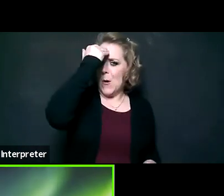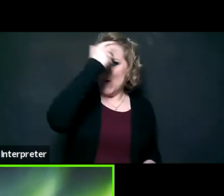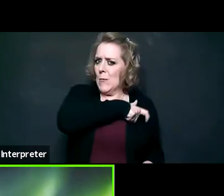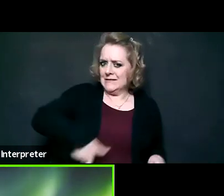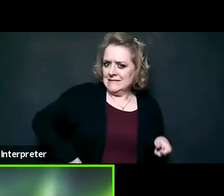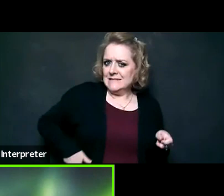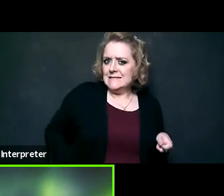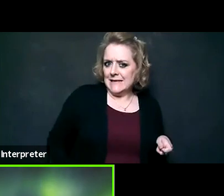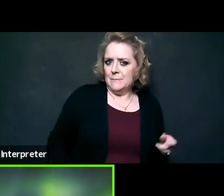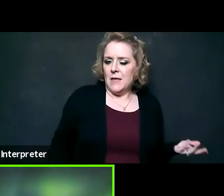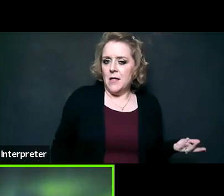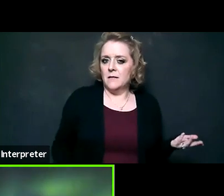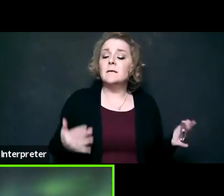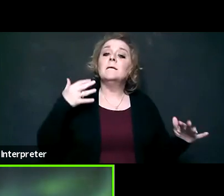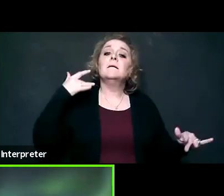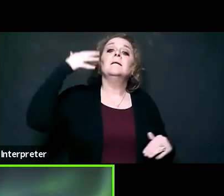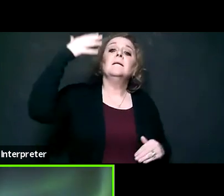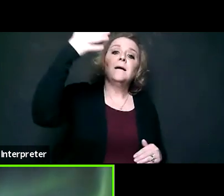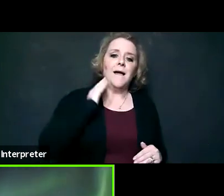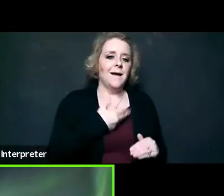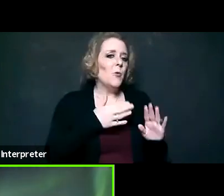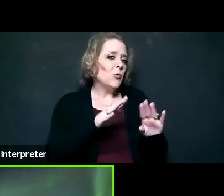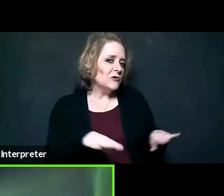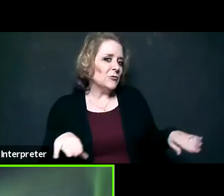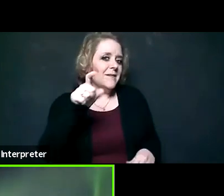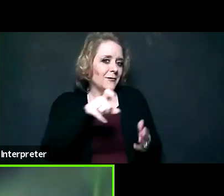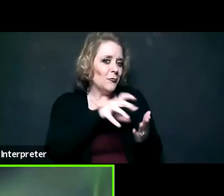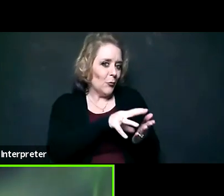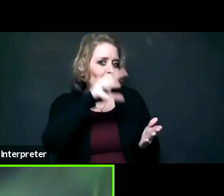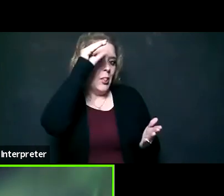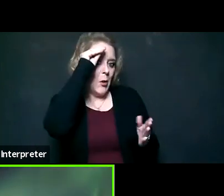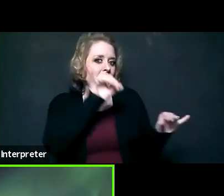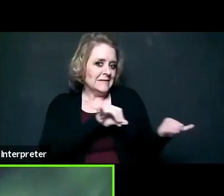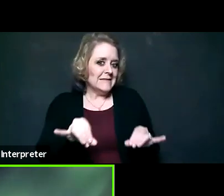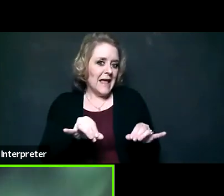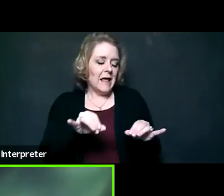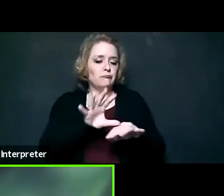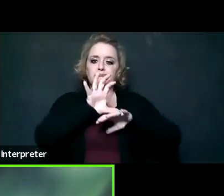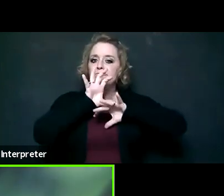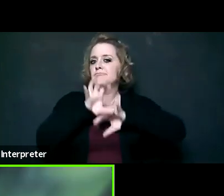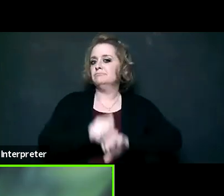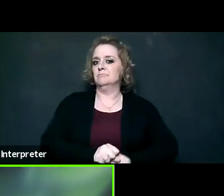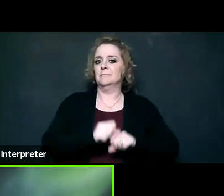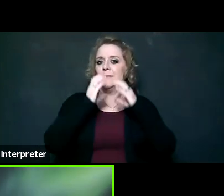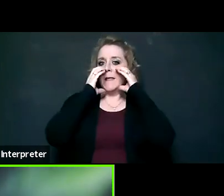to learn at this point in age, we need to learn what masks, we need to learn the social distancing.